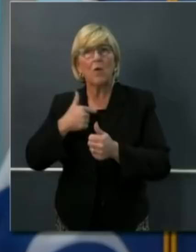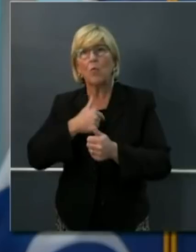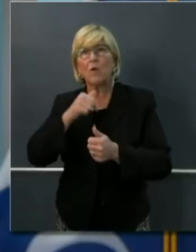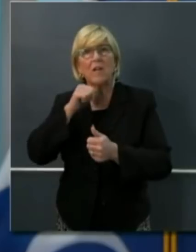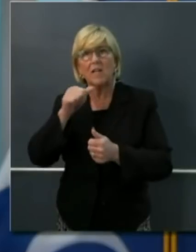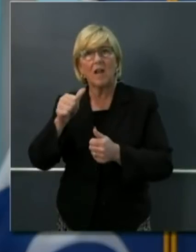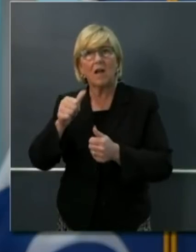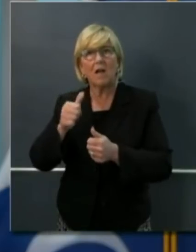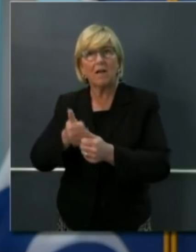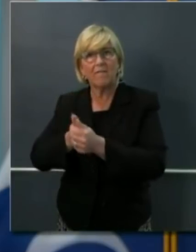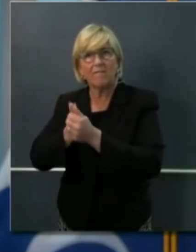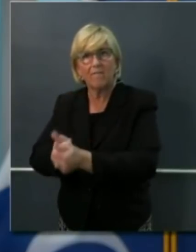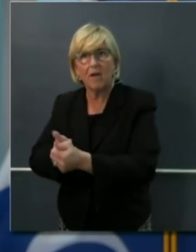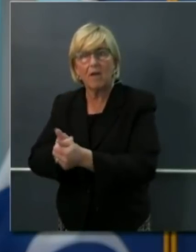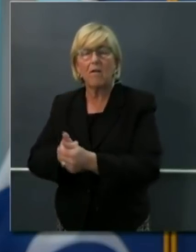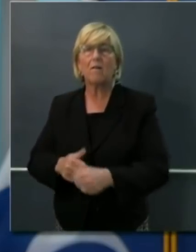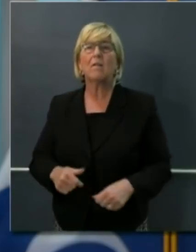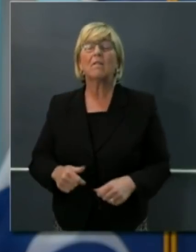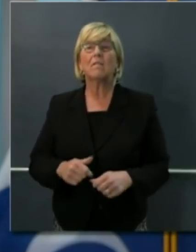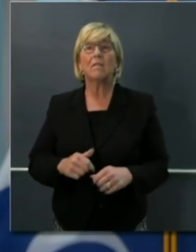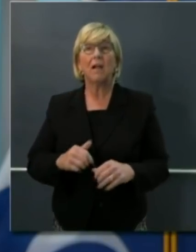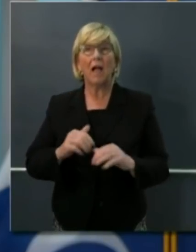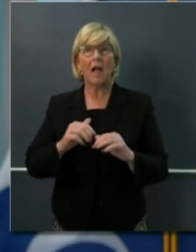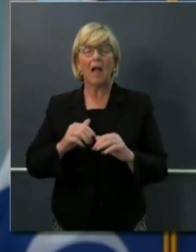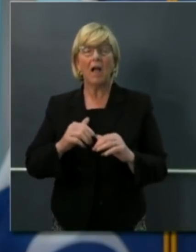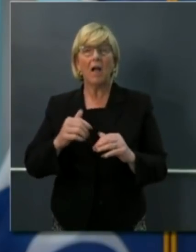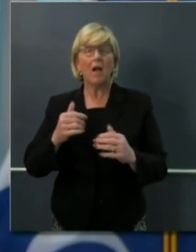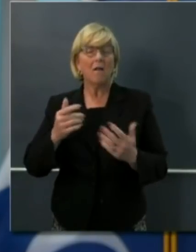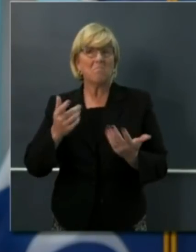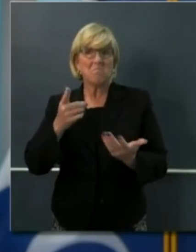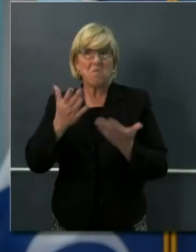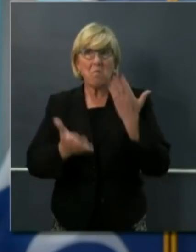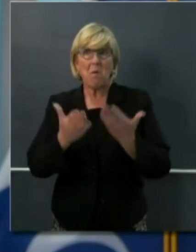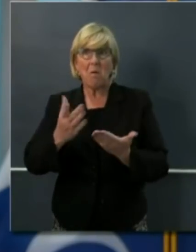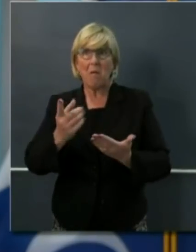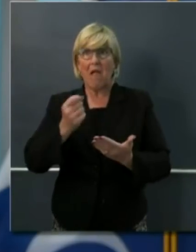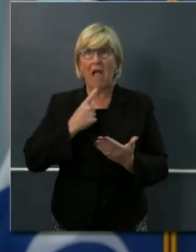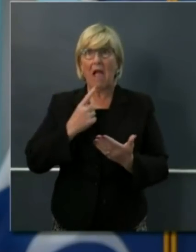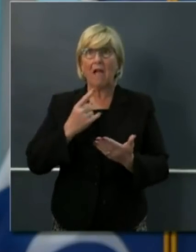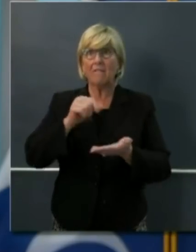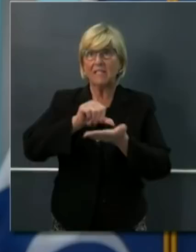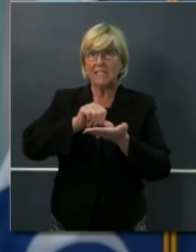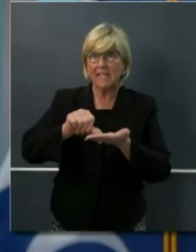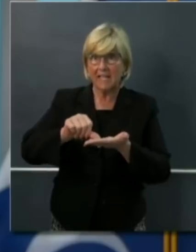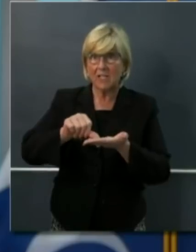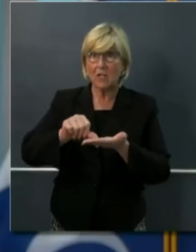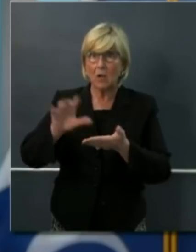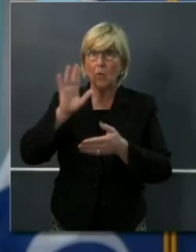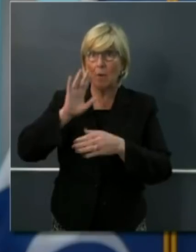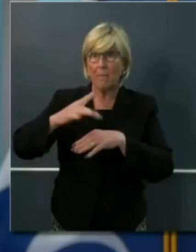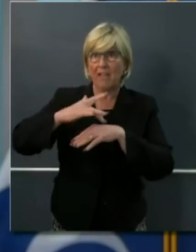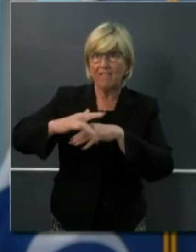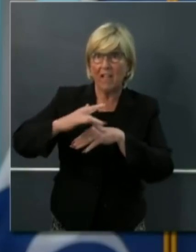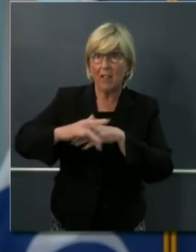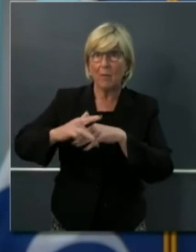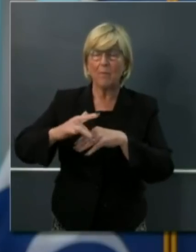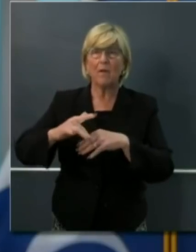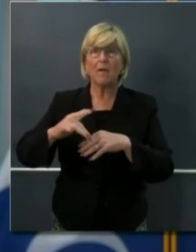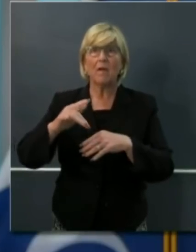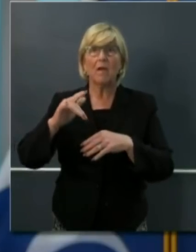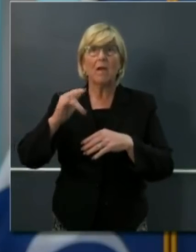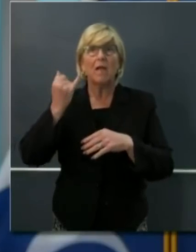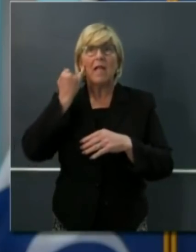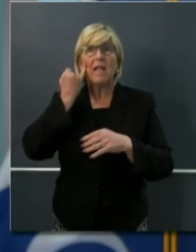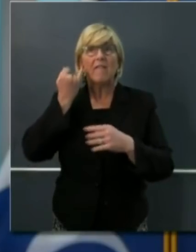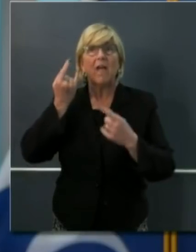asking yourself, well, how can we guarantee if we're bringing back all of these scheduled surgeries that there'll be availability if we see a second wave